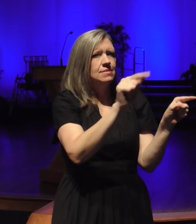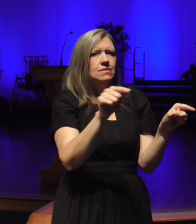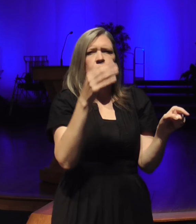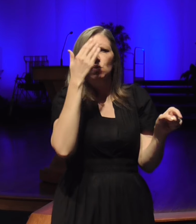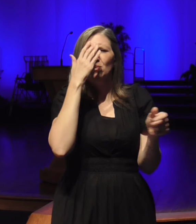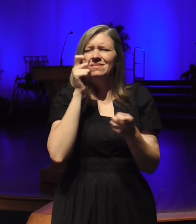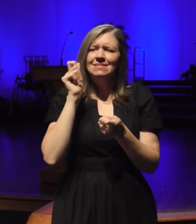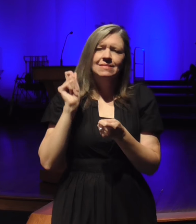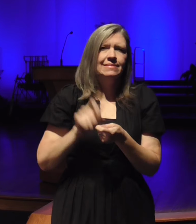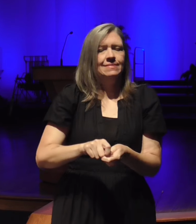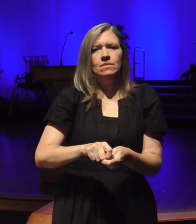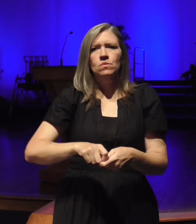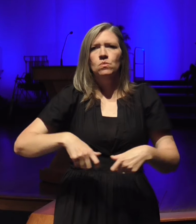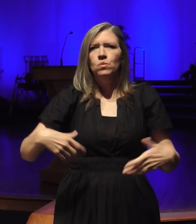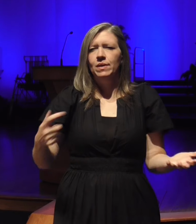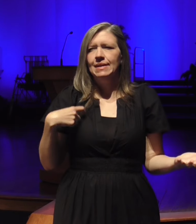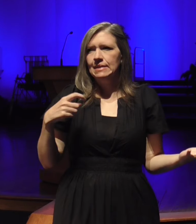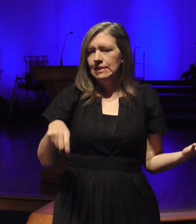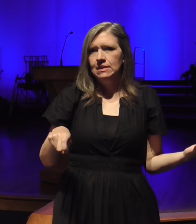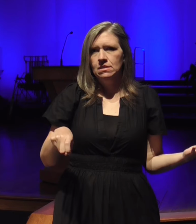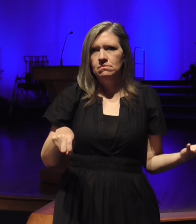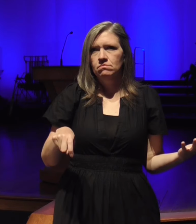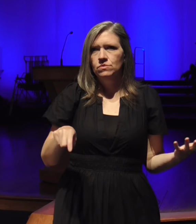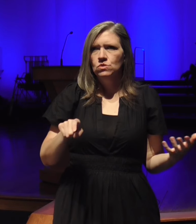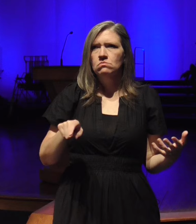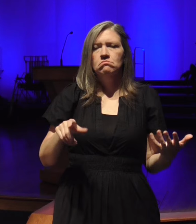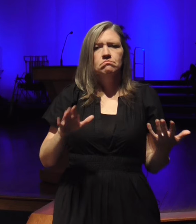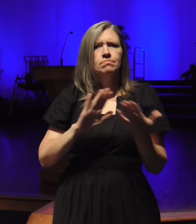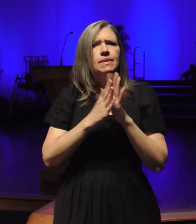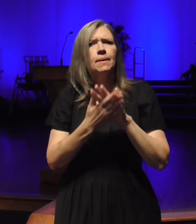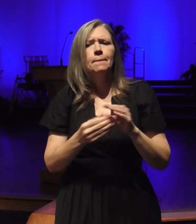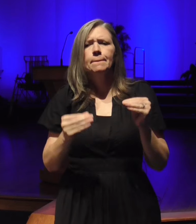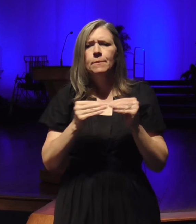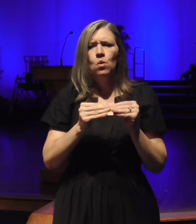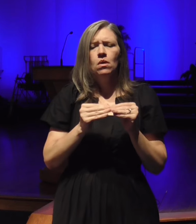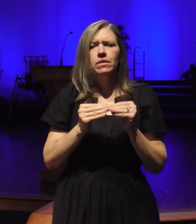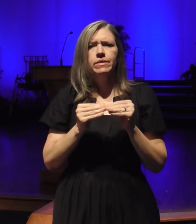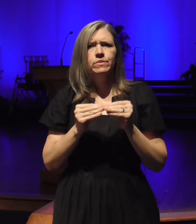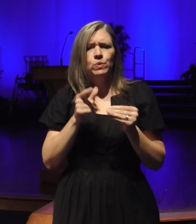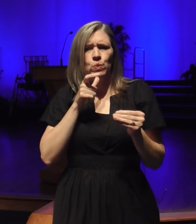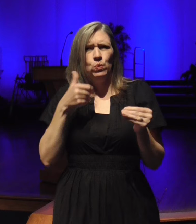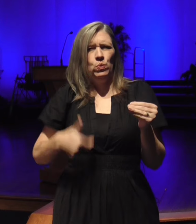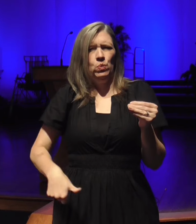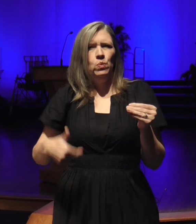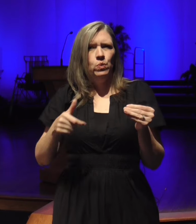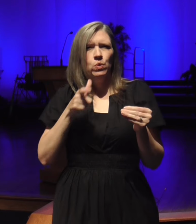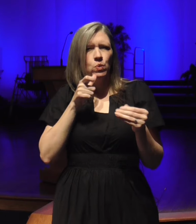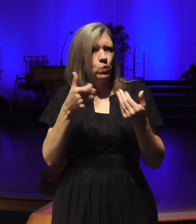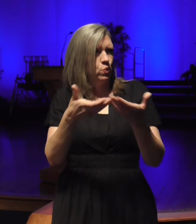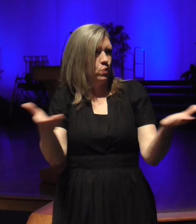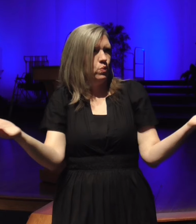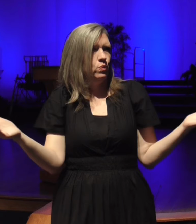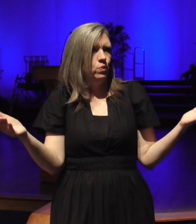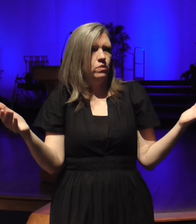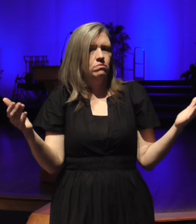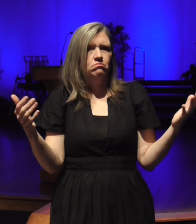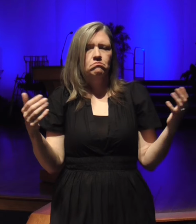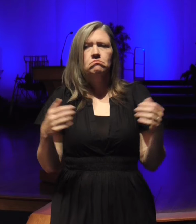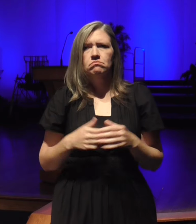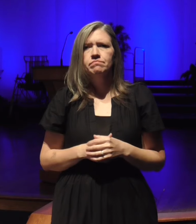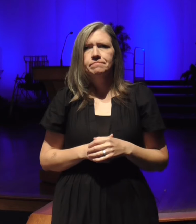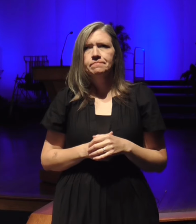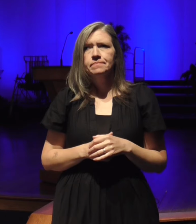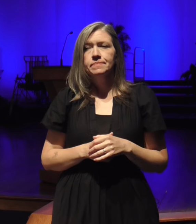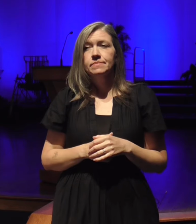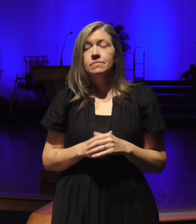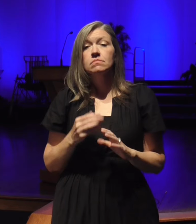is infinite in its ability to know somehow for each and every one of us just exactly what we need to become